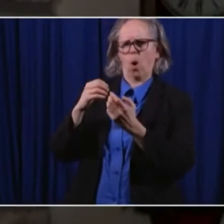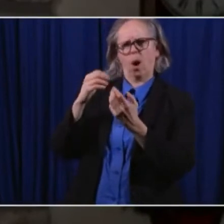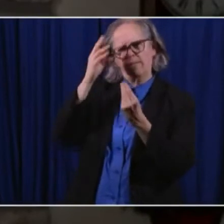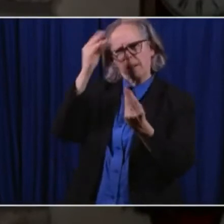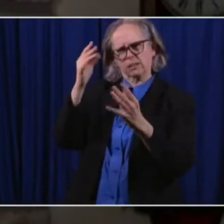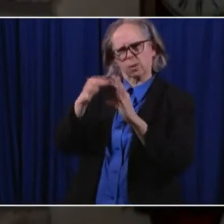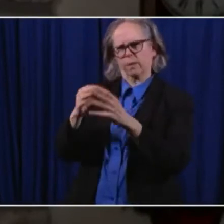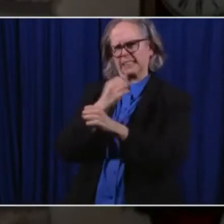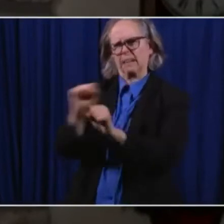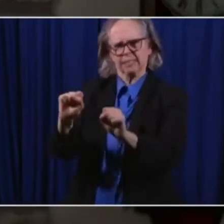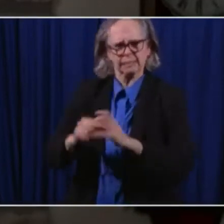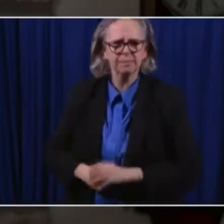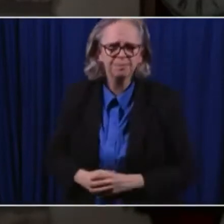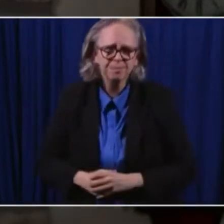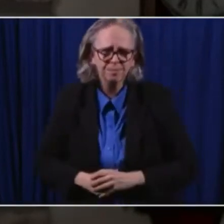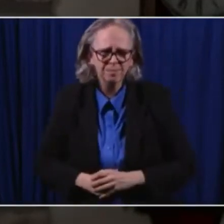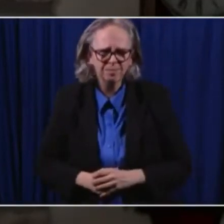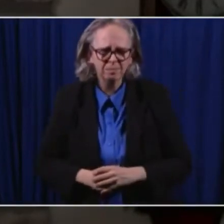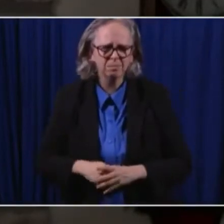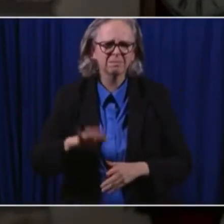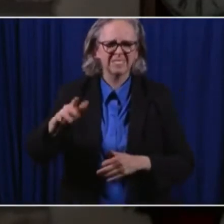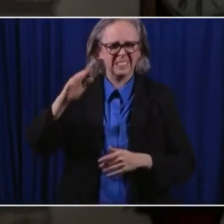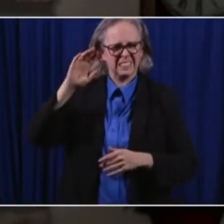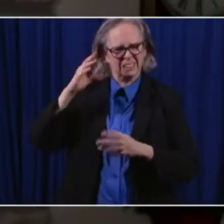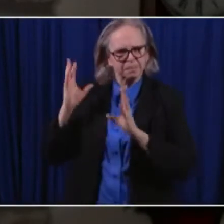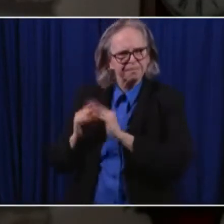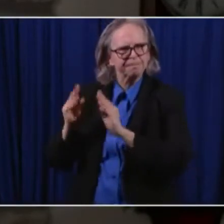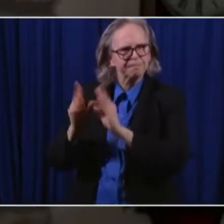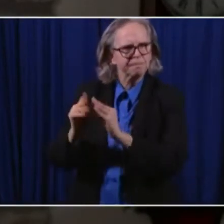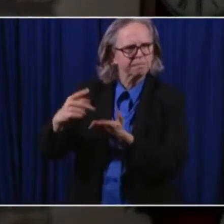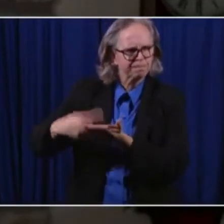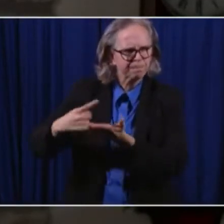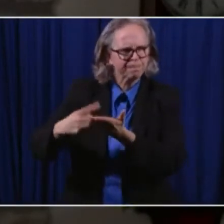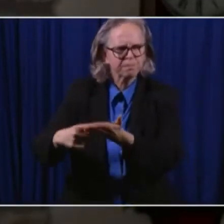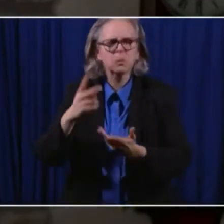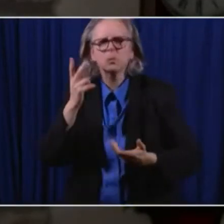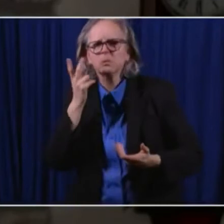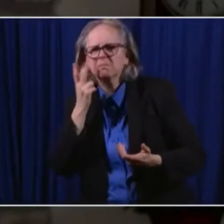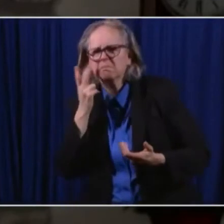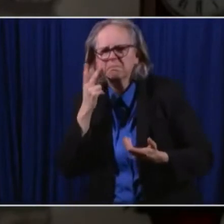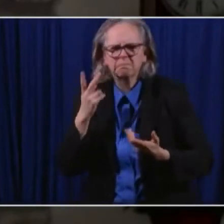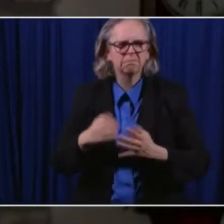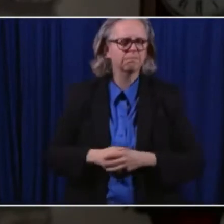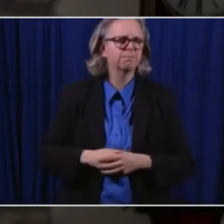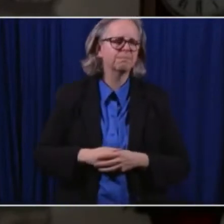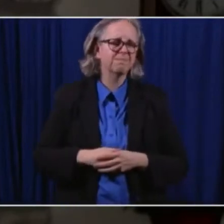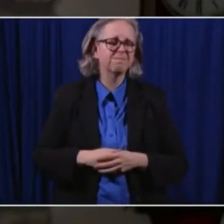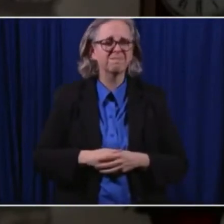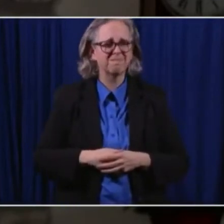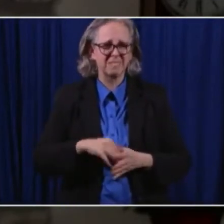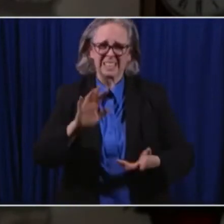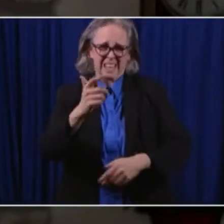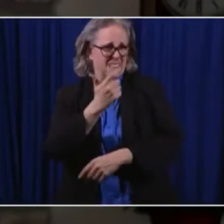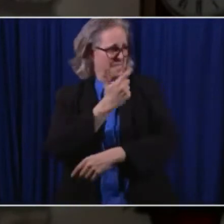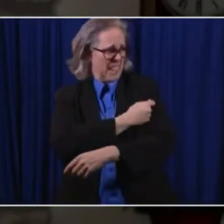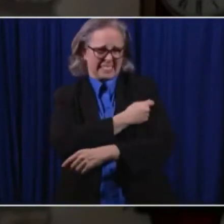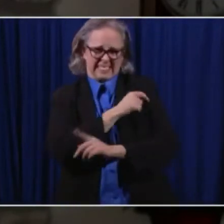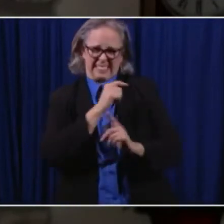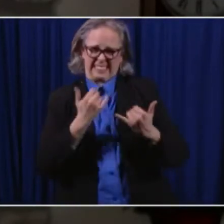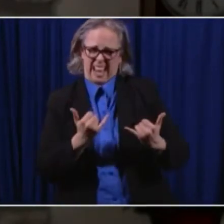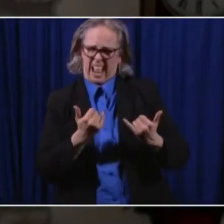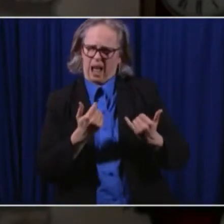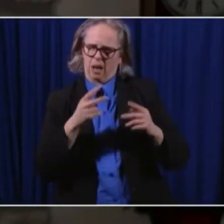months. The vaccine obviously is not going to really affect a large number of people for a while. And of